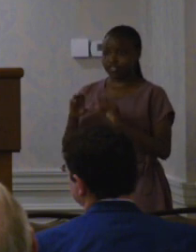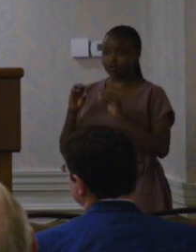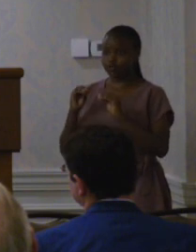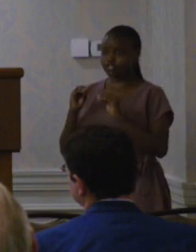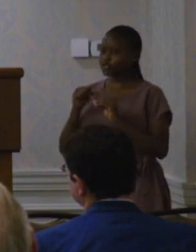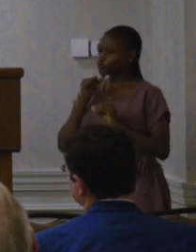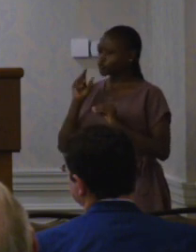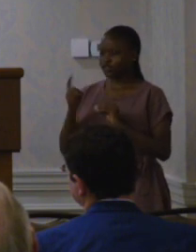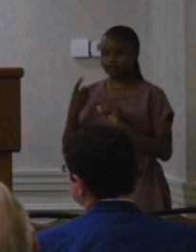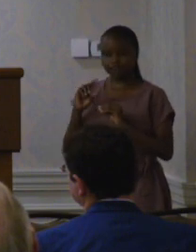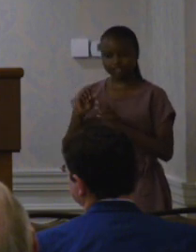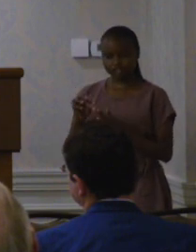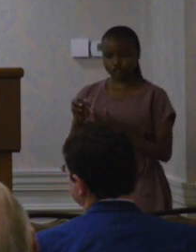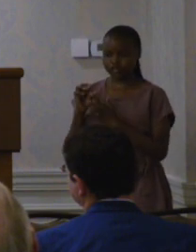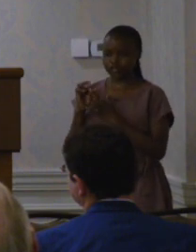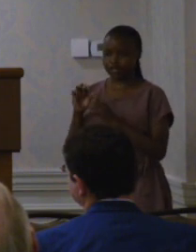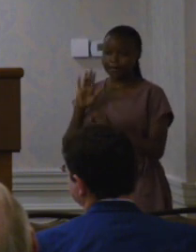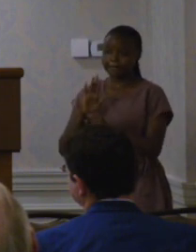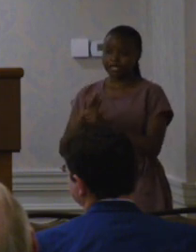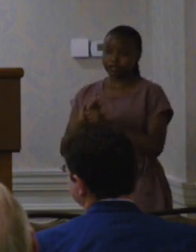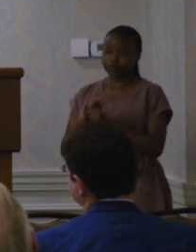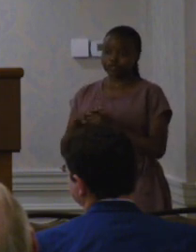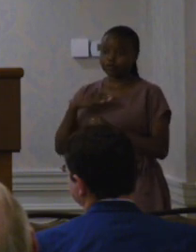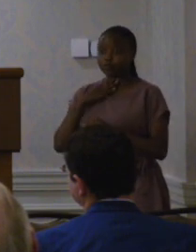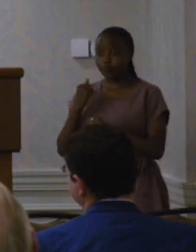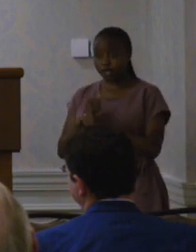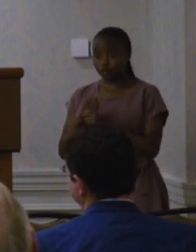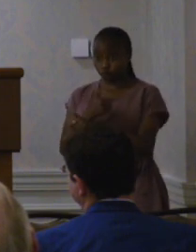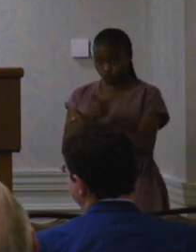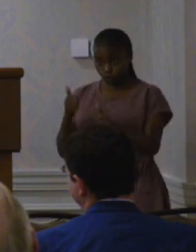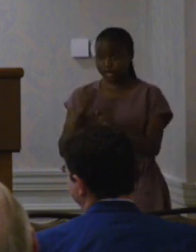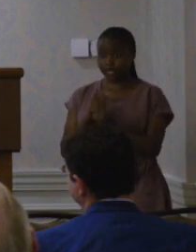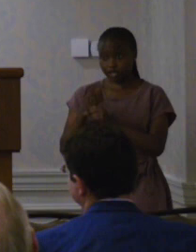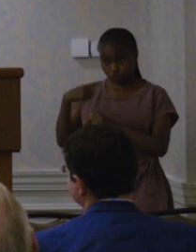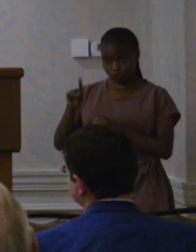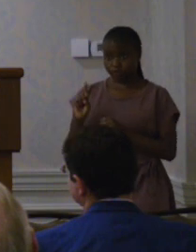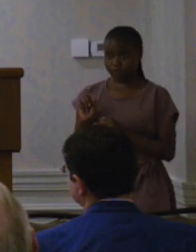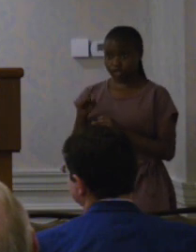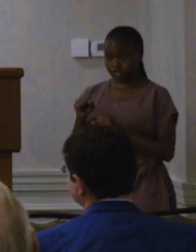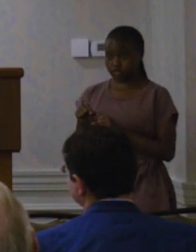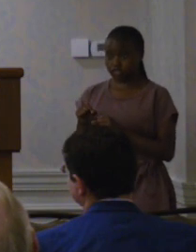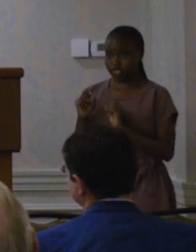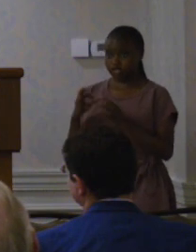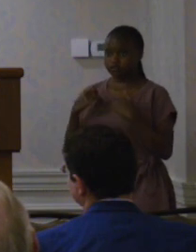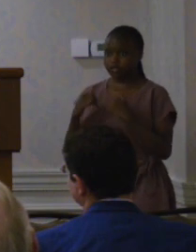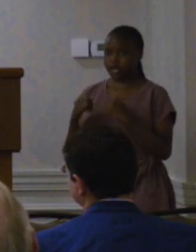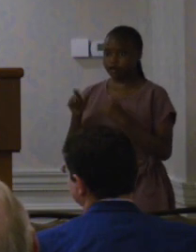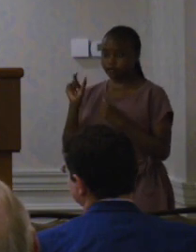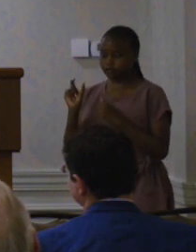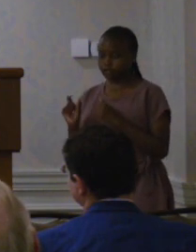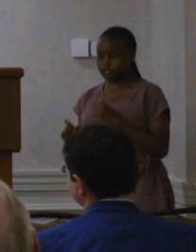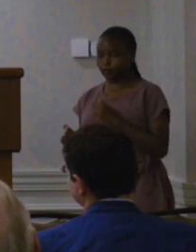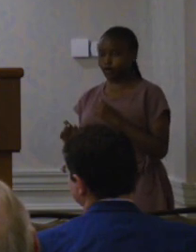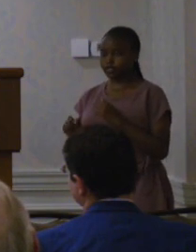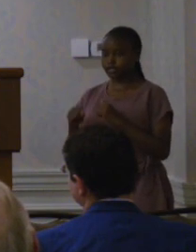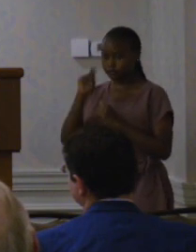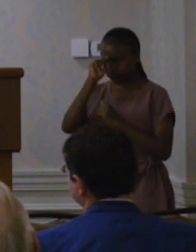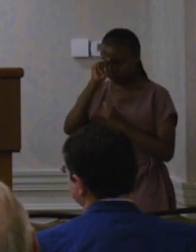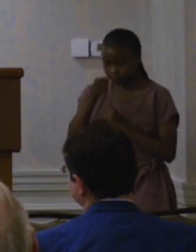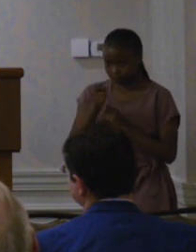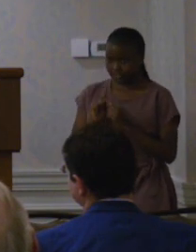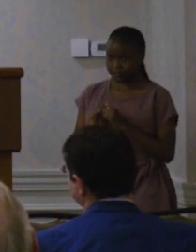wasn't their first choice. Many of them still want to do well at their job if they have someone who they respect,